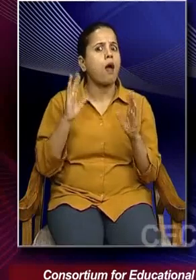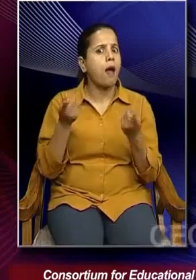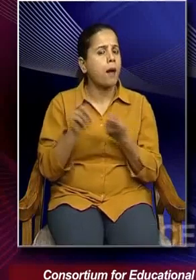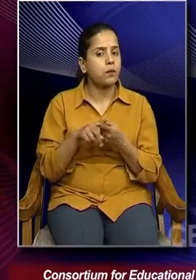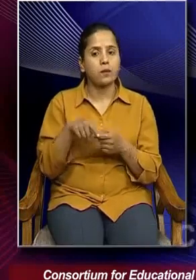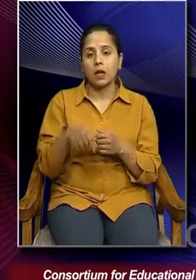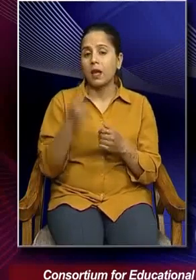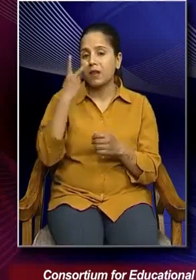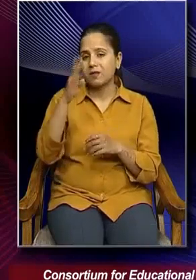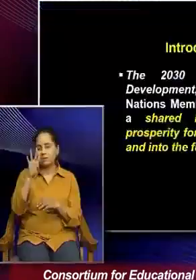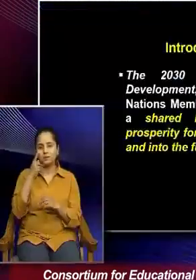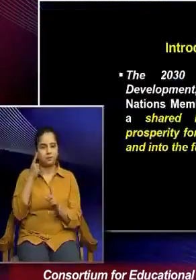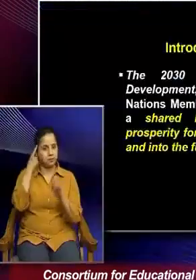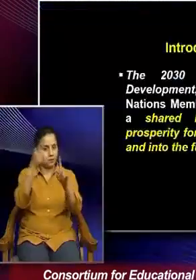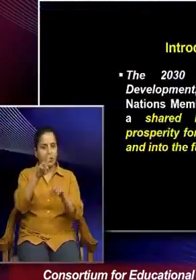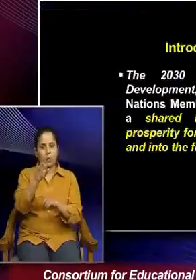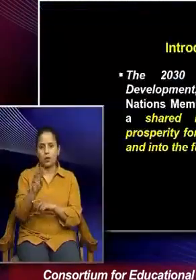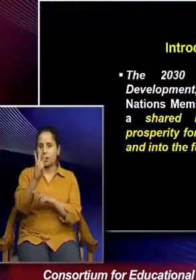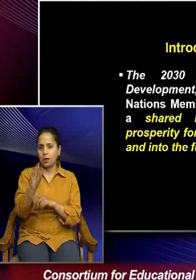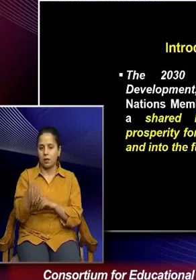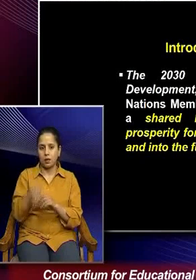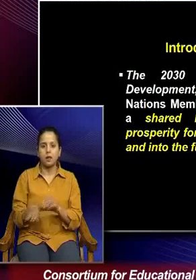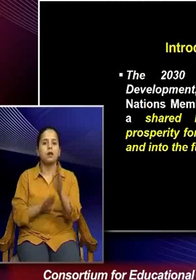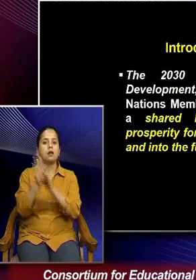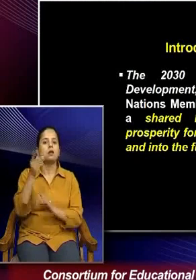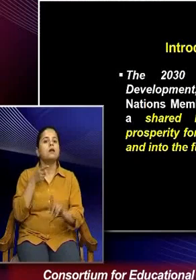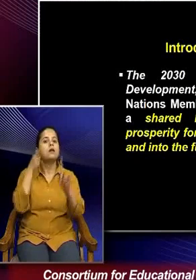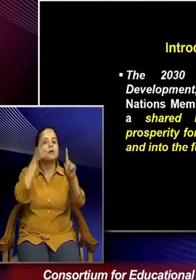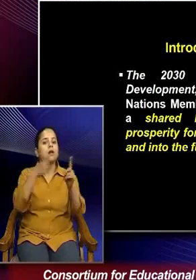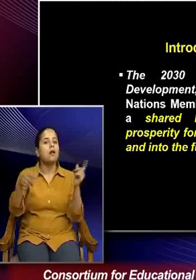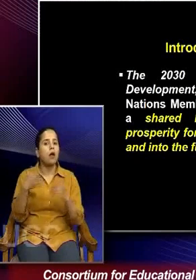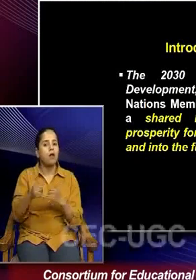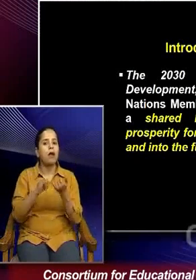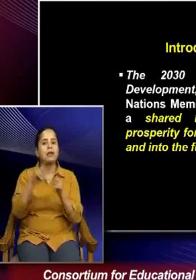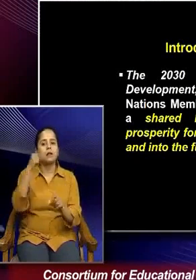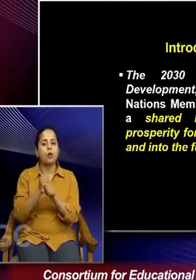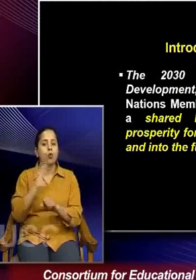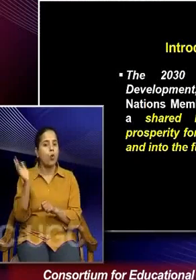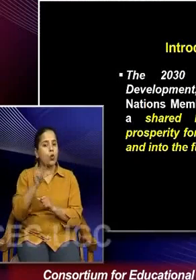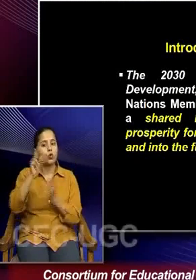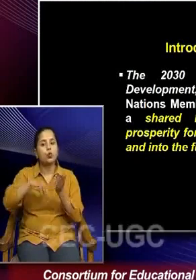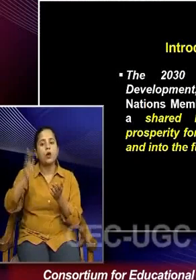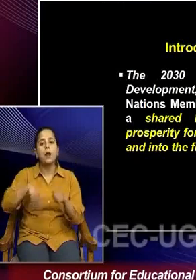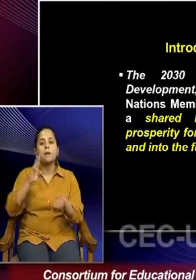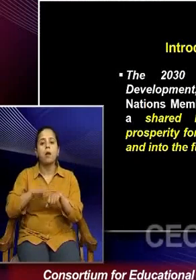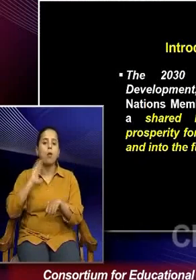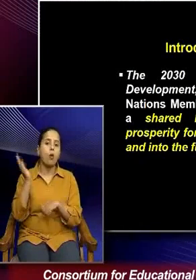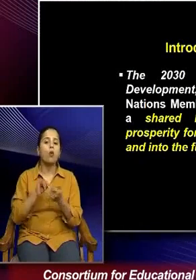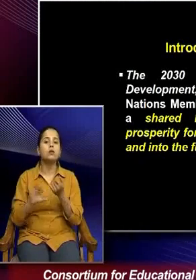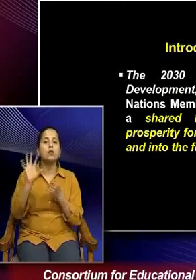2030 of the Sustainable Development Goal, which was adopted by all United Nations member states in the